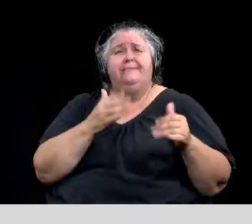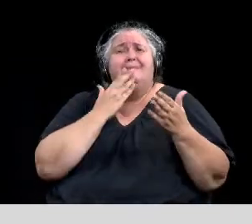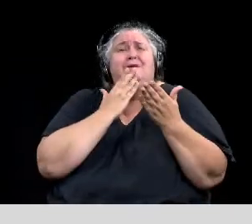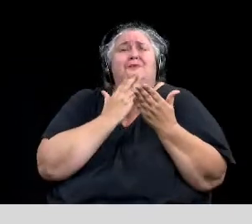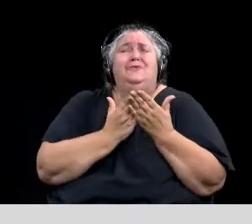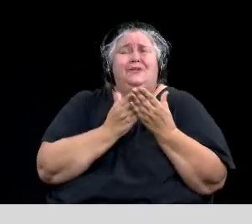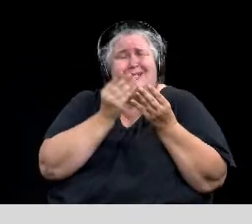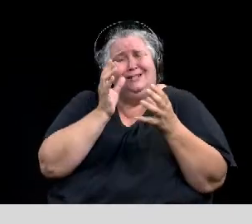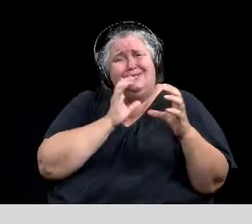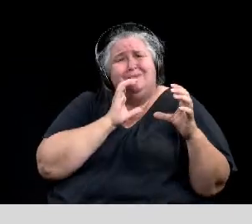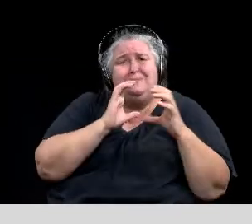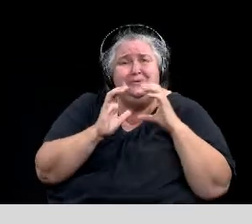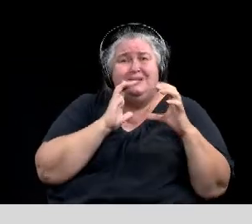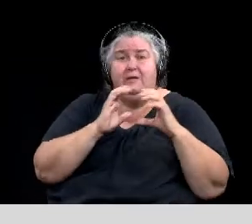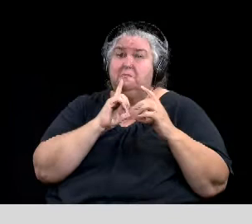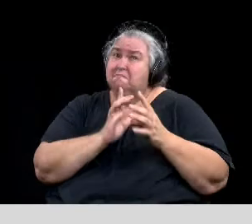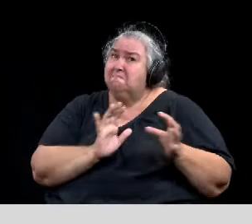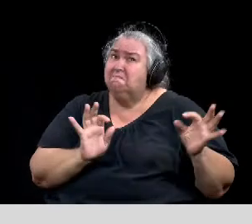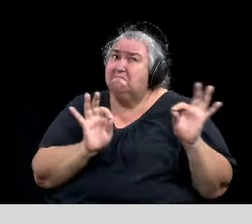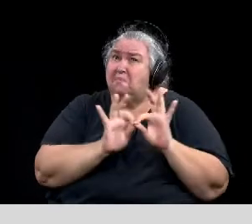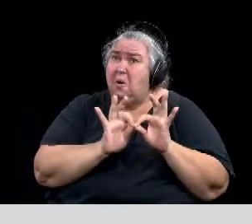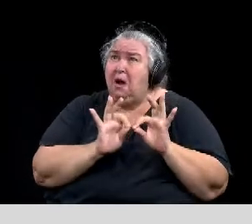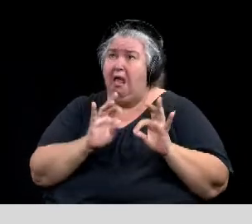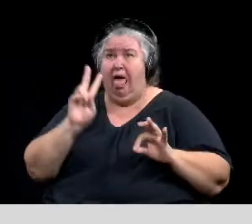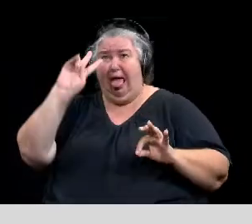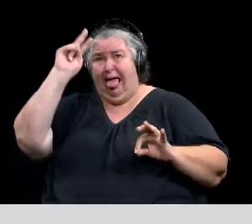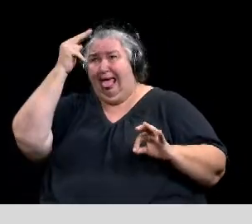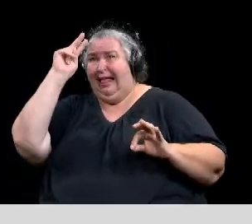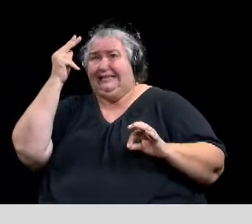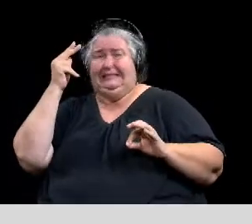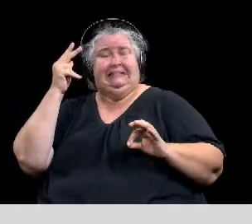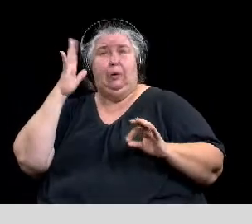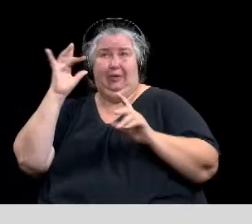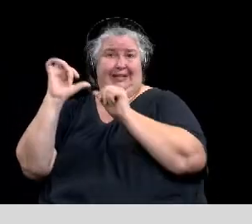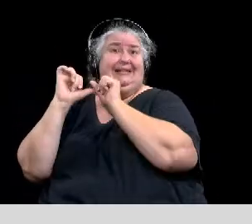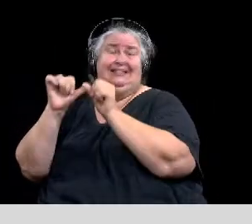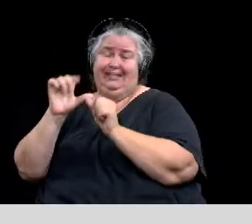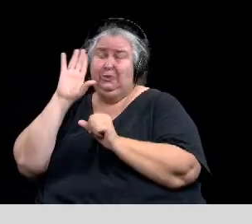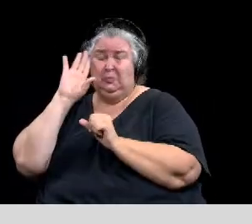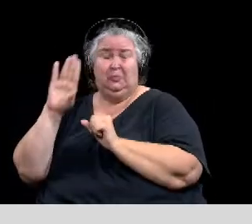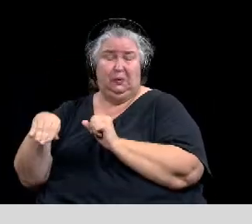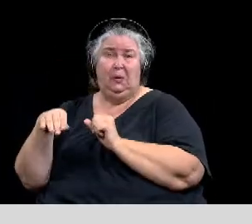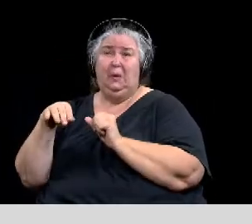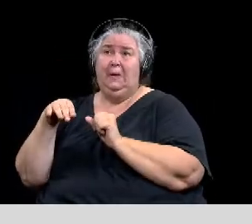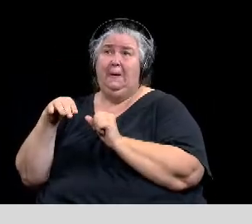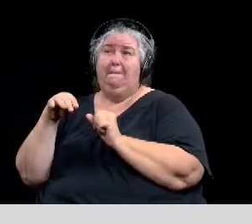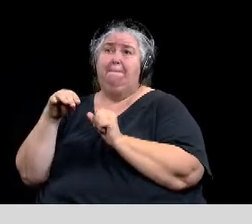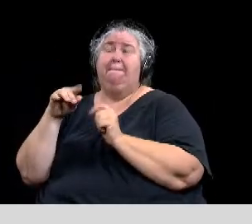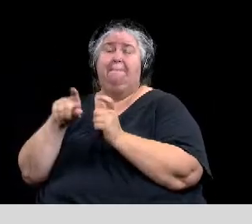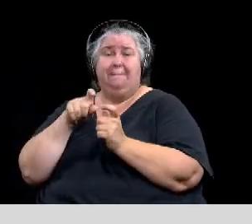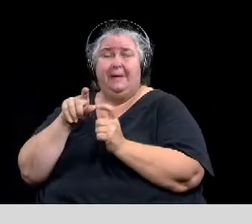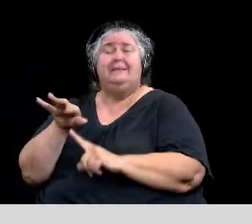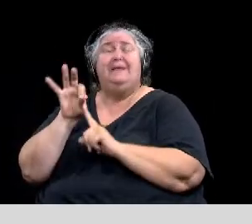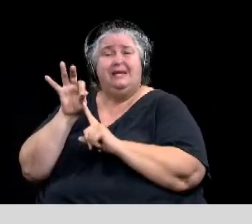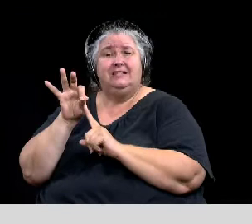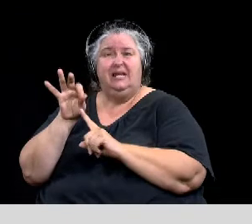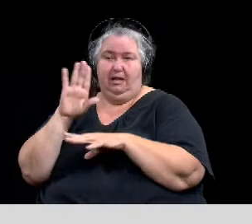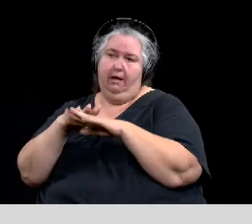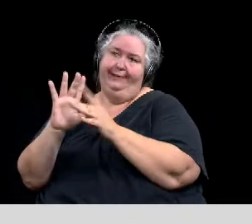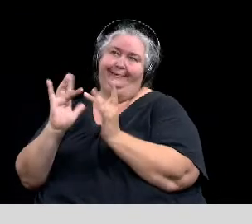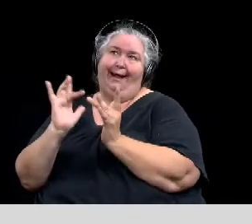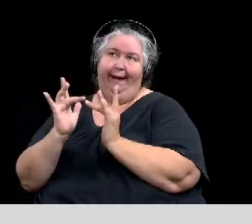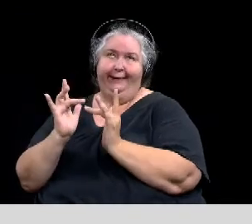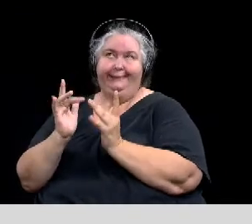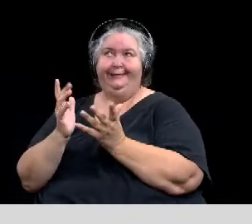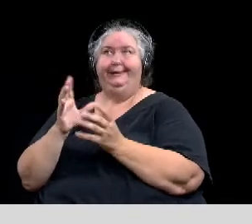imperative. The misinformation is going to continue particularly in online and in